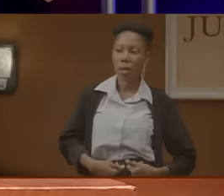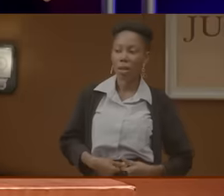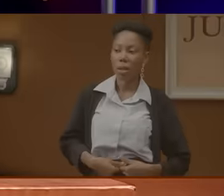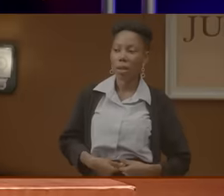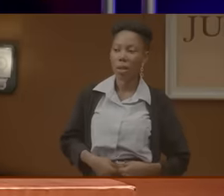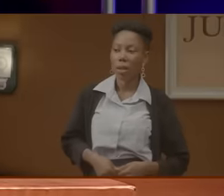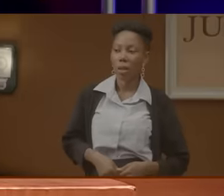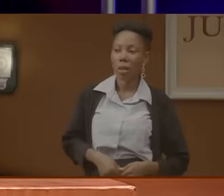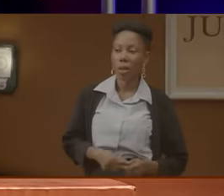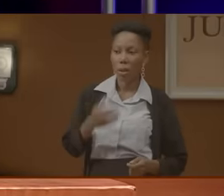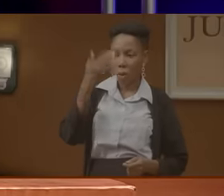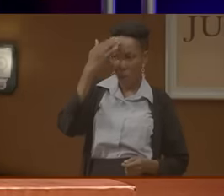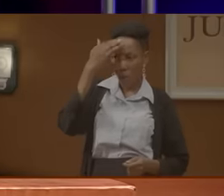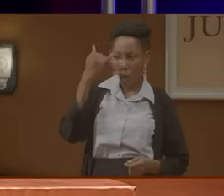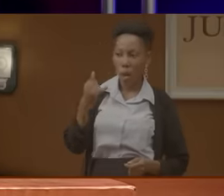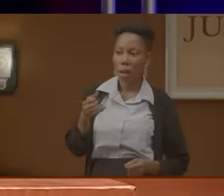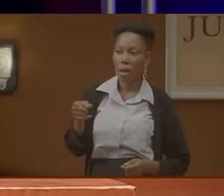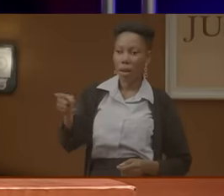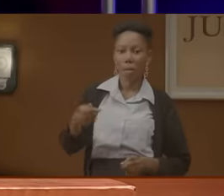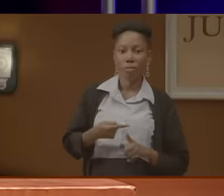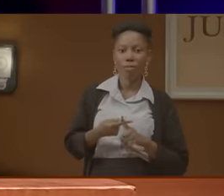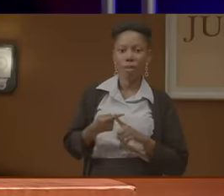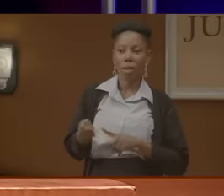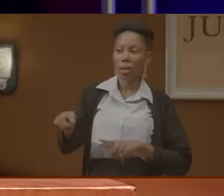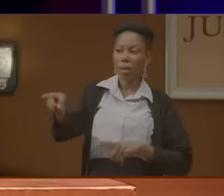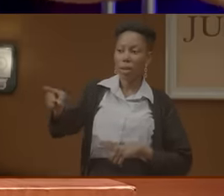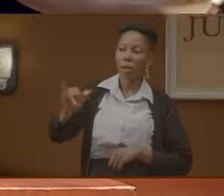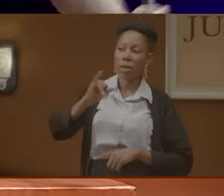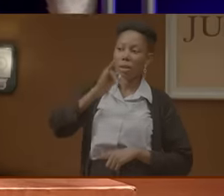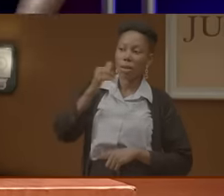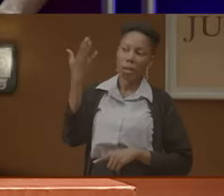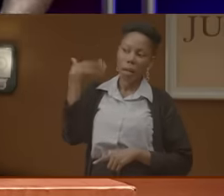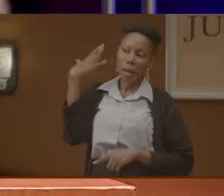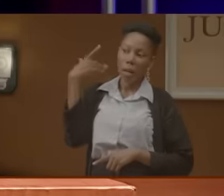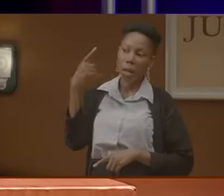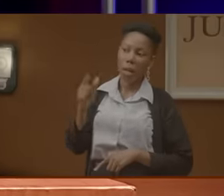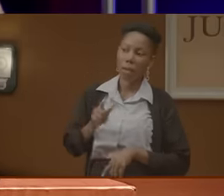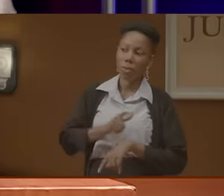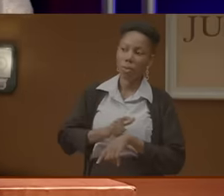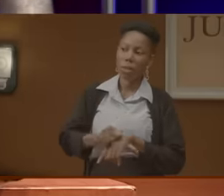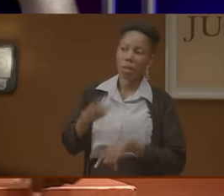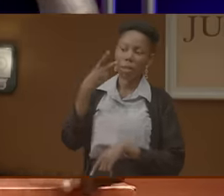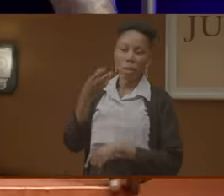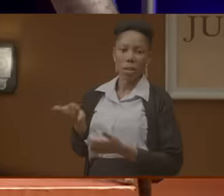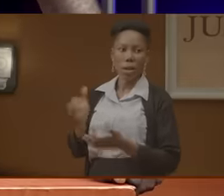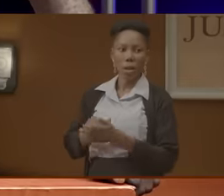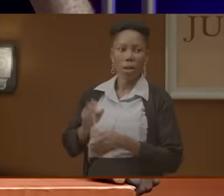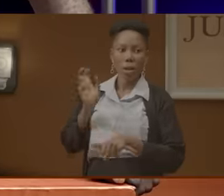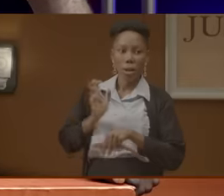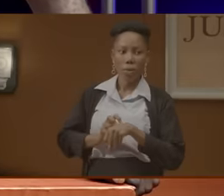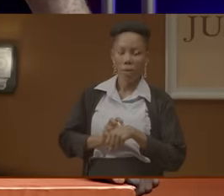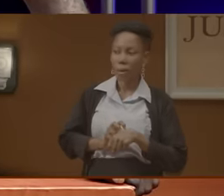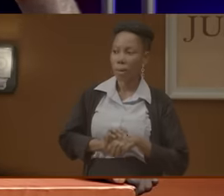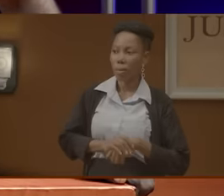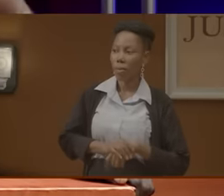wound. The children. She gave me this you understand? Almost 2 weeks ago. Where? 2 weeks ago. Look at this. But well, you don't